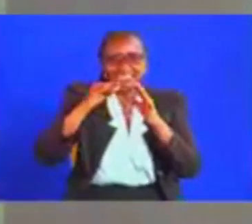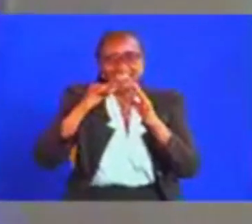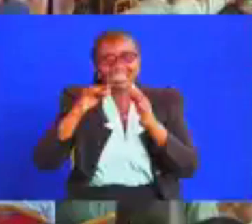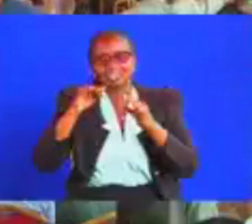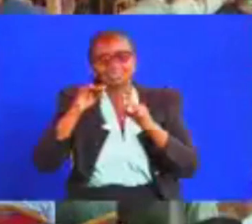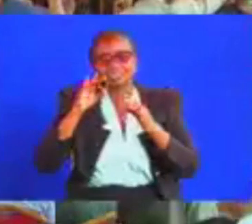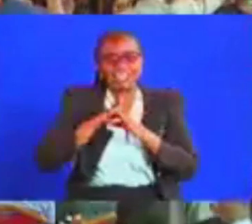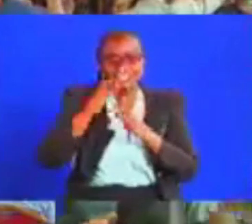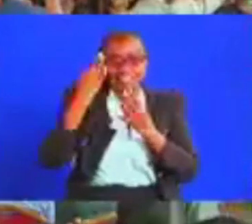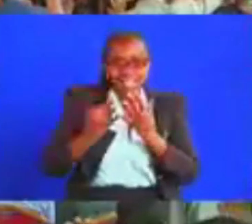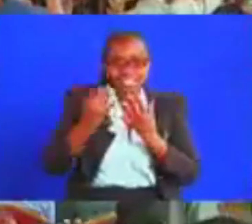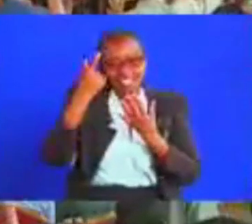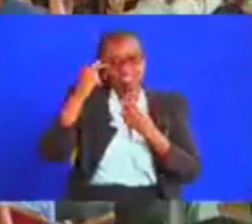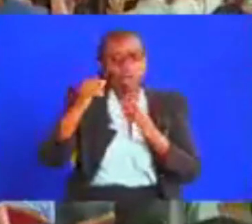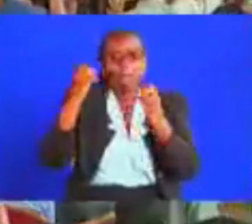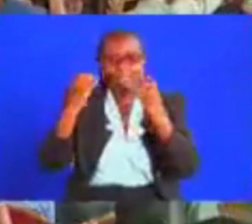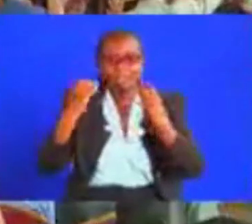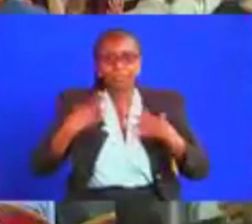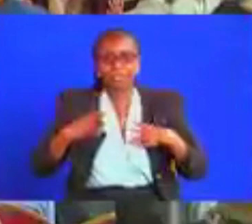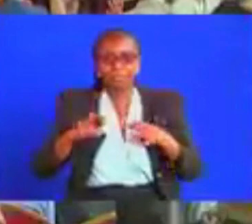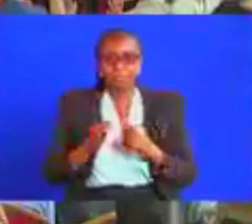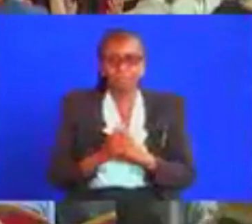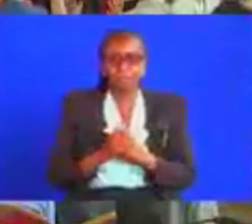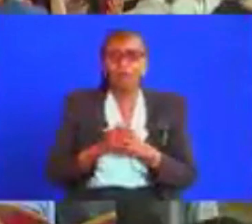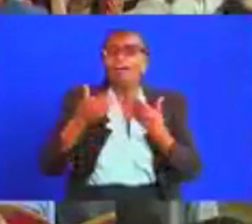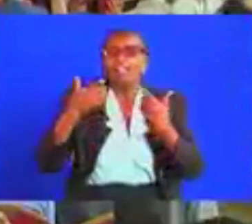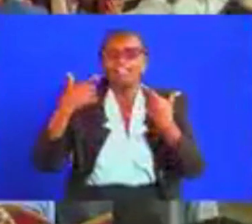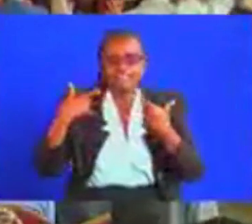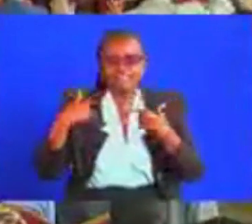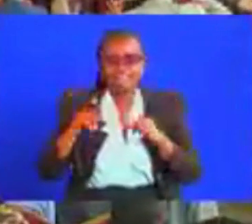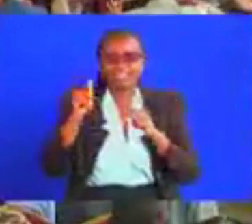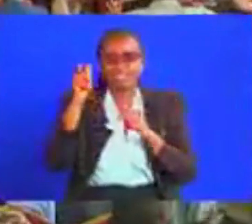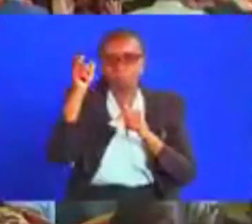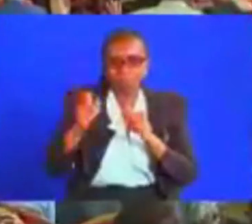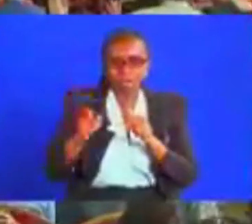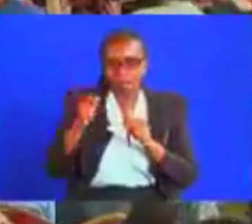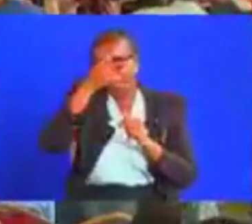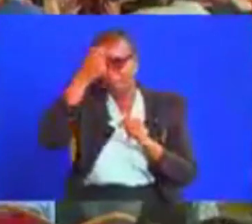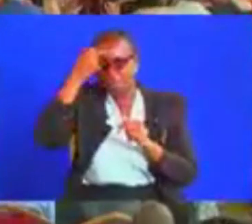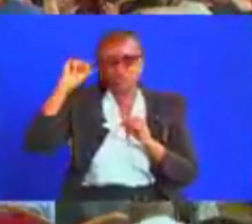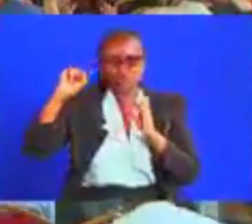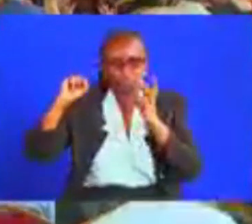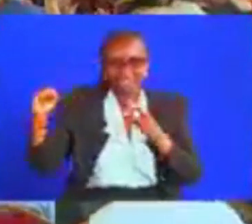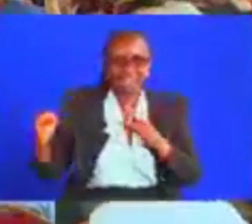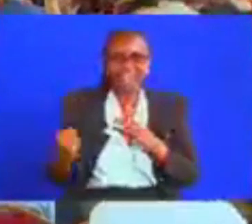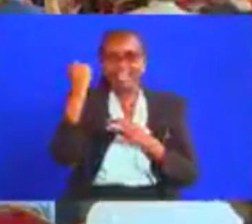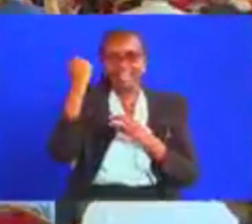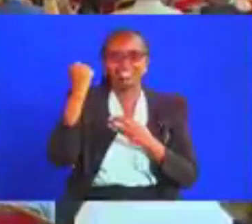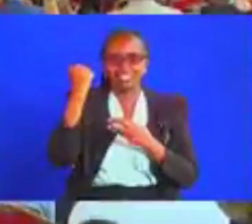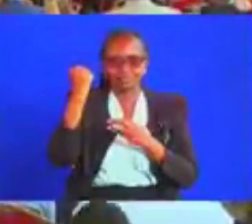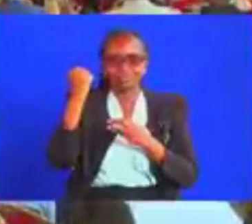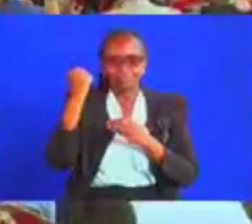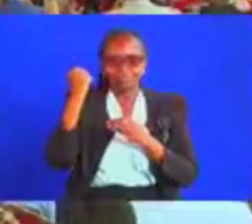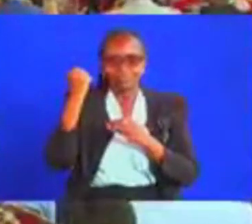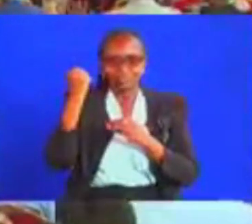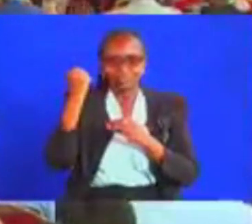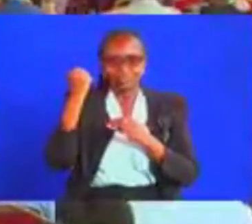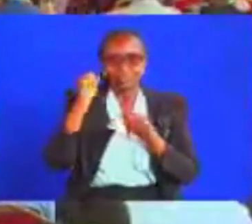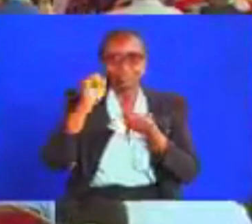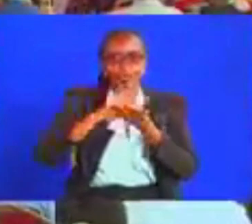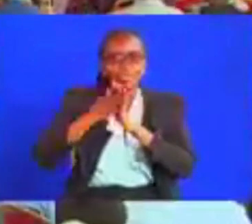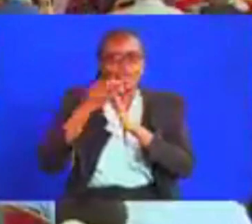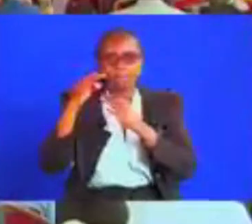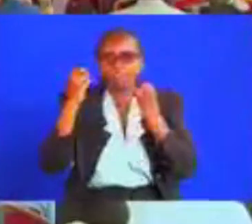And he's saying, afflict his finances. Let him not rise, because in his rising is the rising of many.